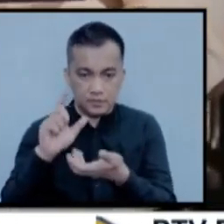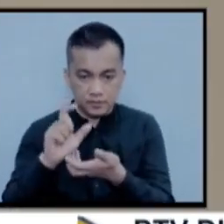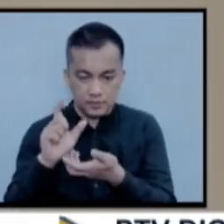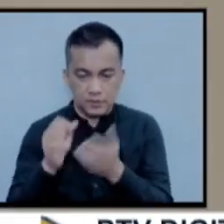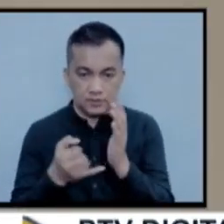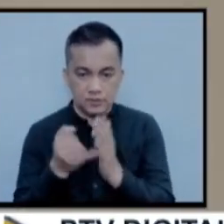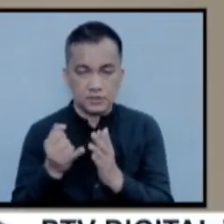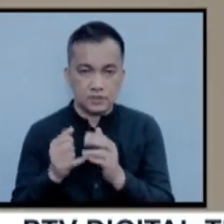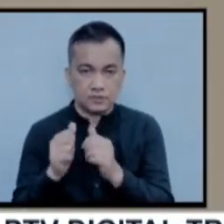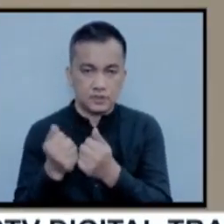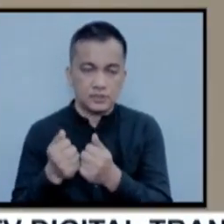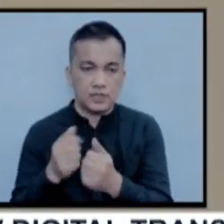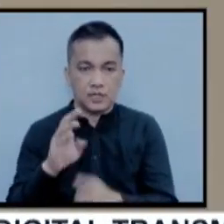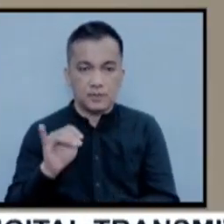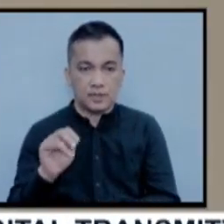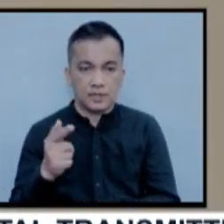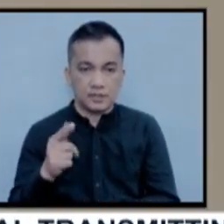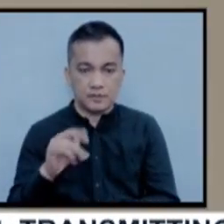PR